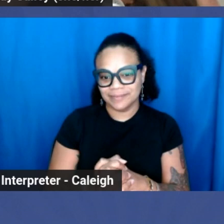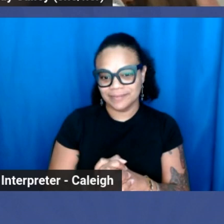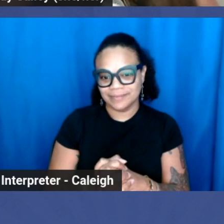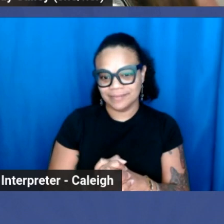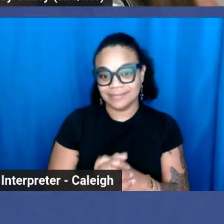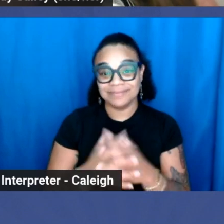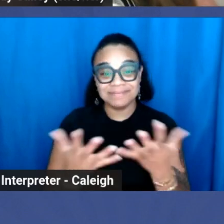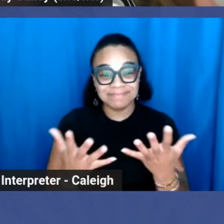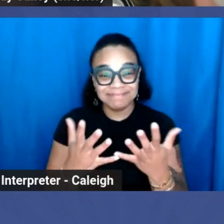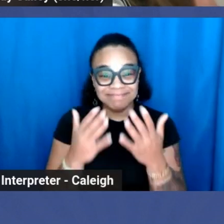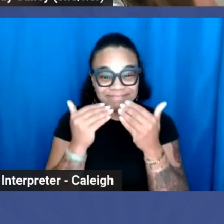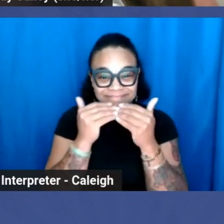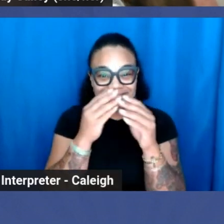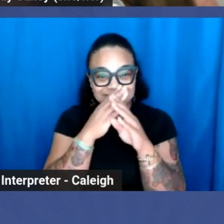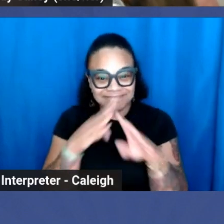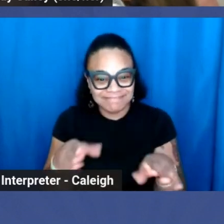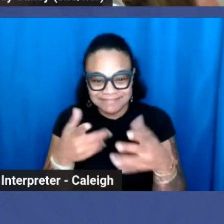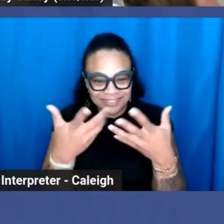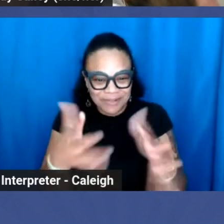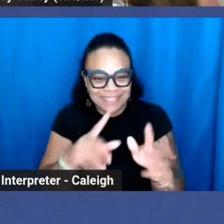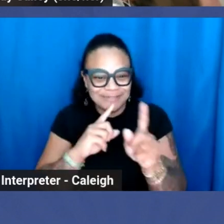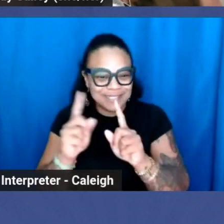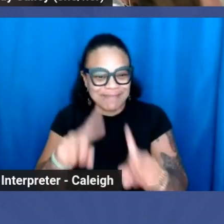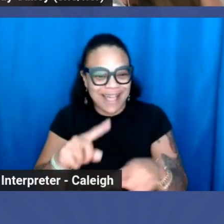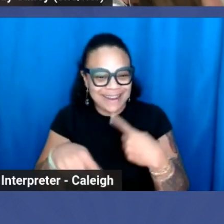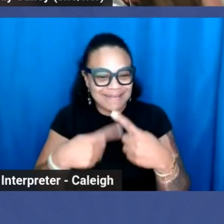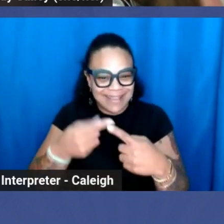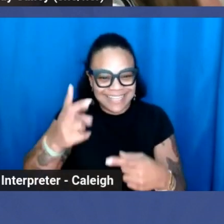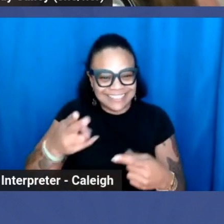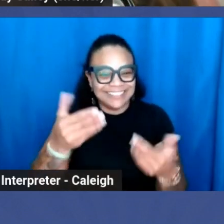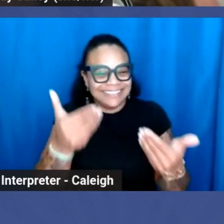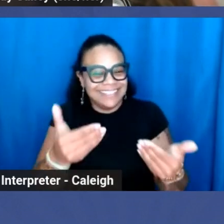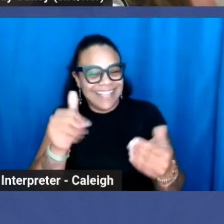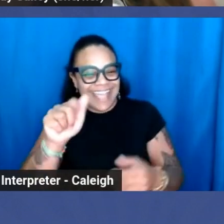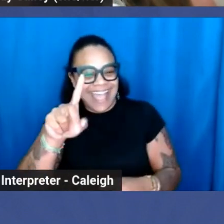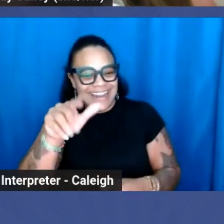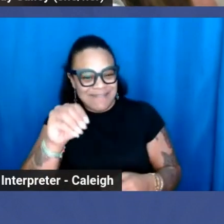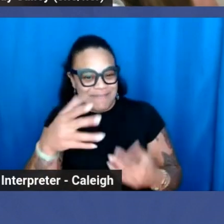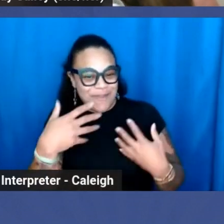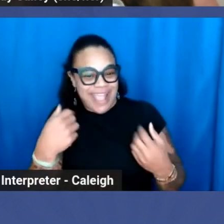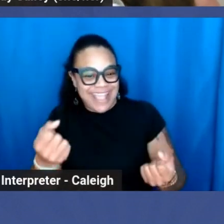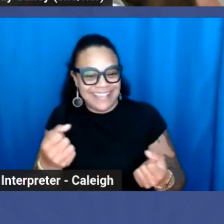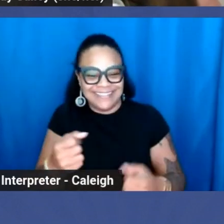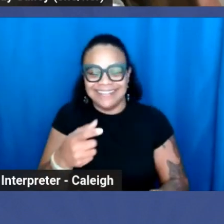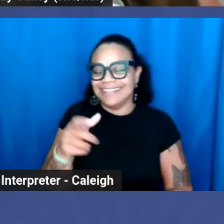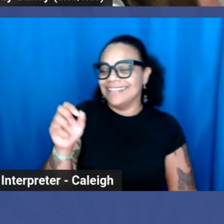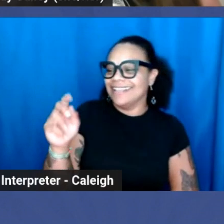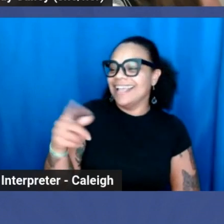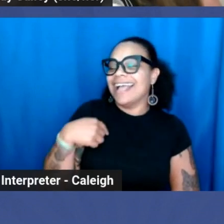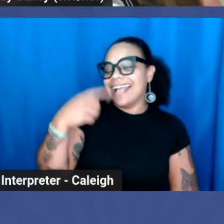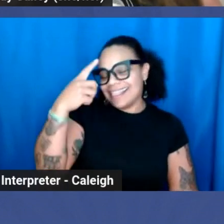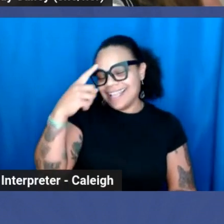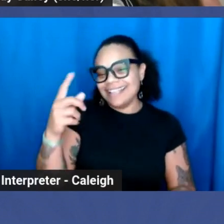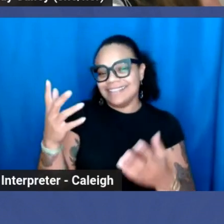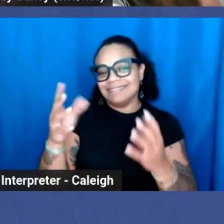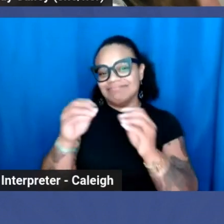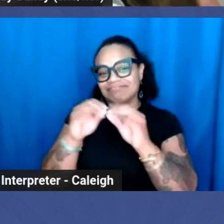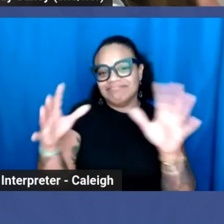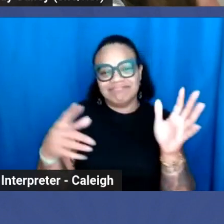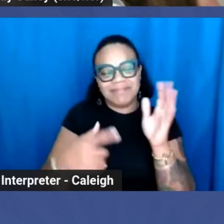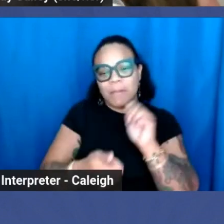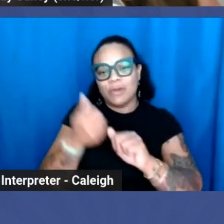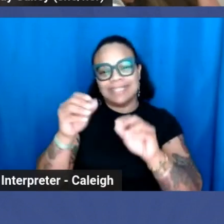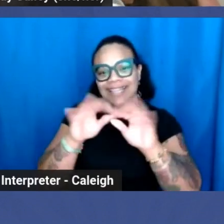Oh, nobody wants to take the history question? Okay, go ahead, Adam. I You'll can be the start. brave one. I think the clearest example of this is